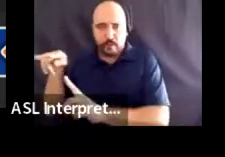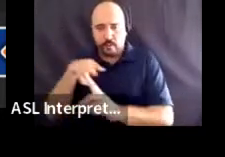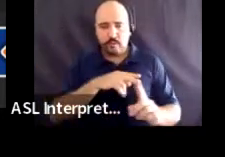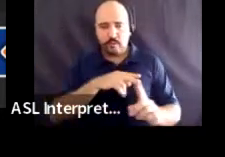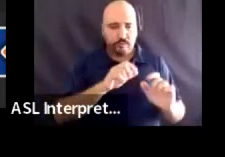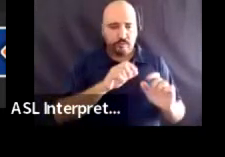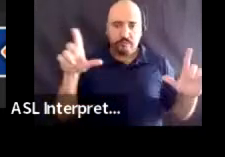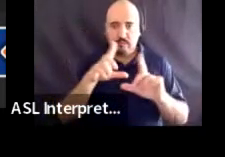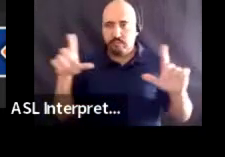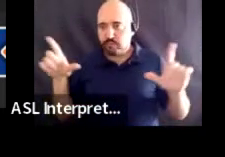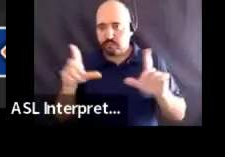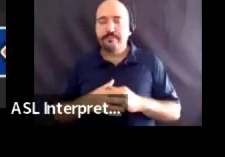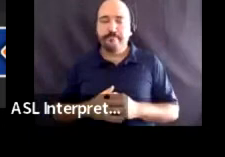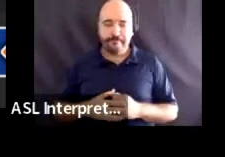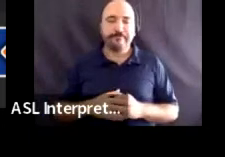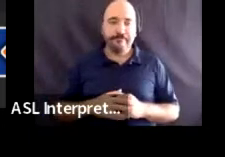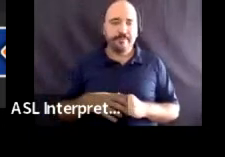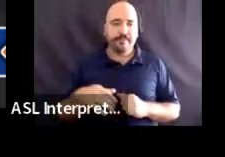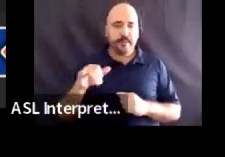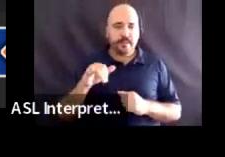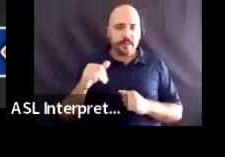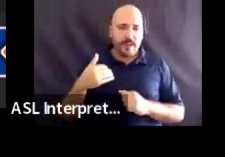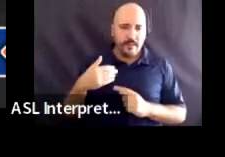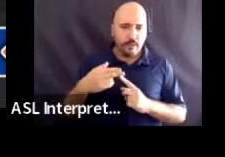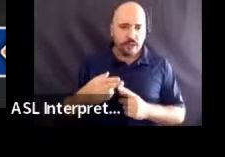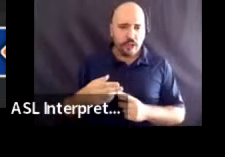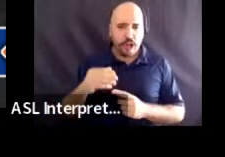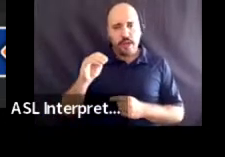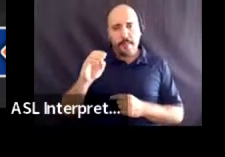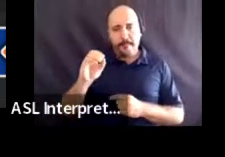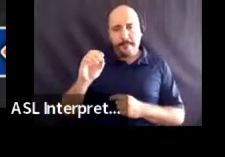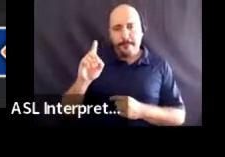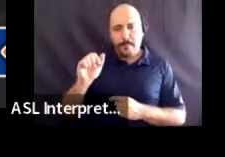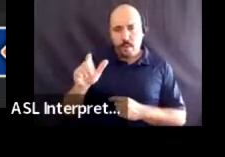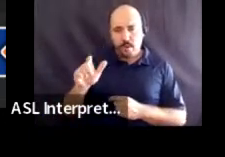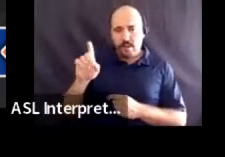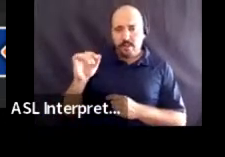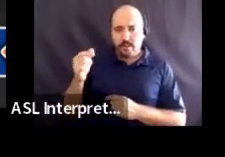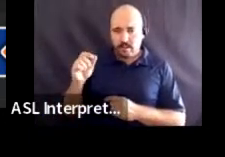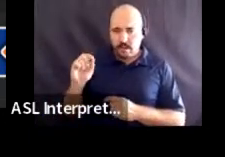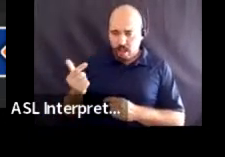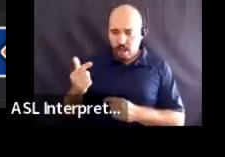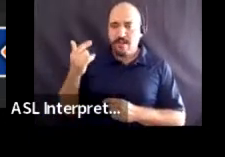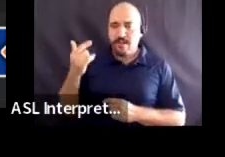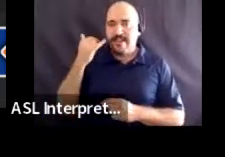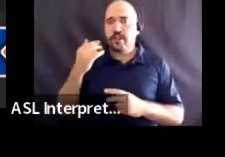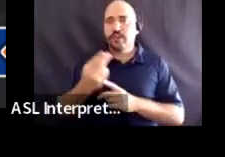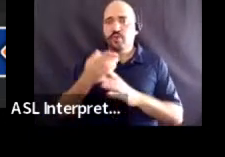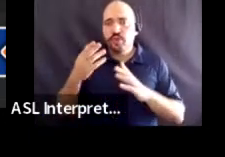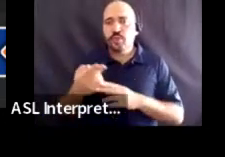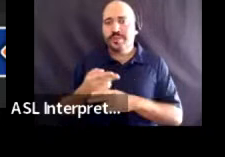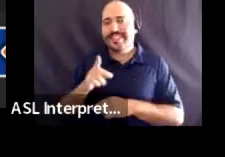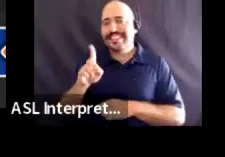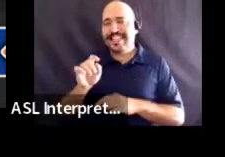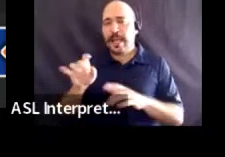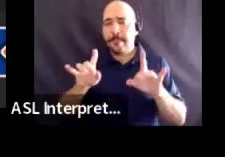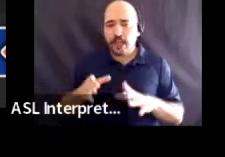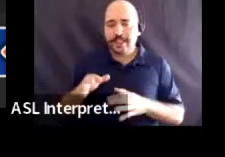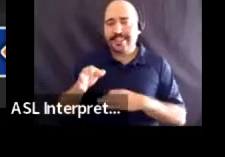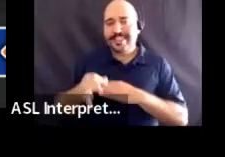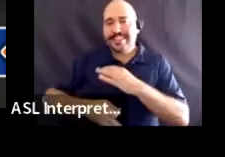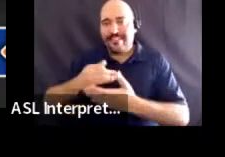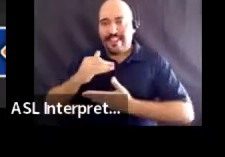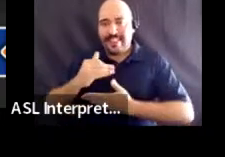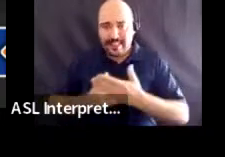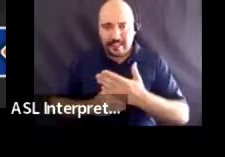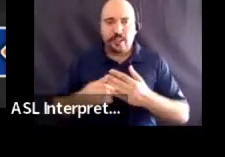There's also a modal dialog for if the user actually uses the date picker instead of one of the lists